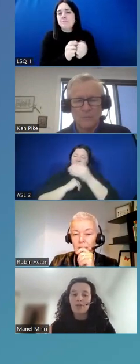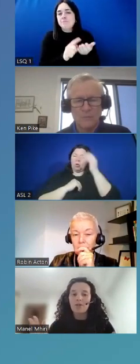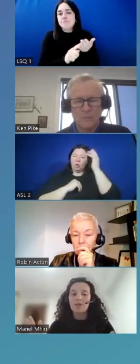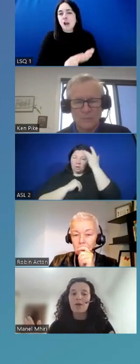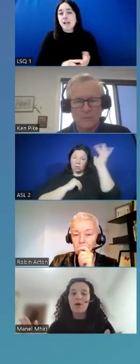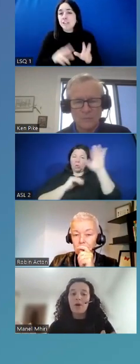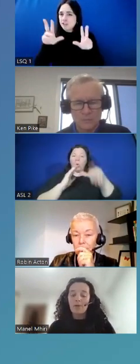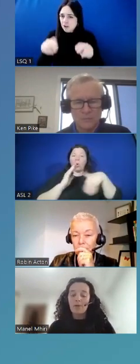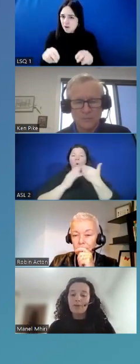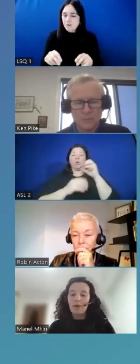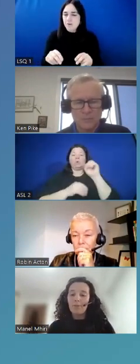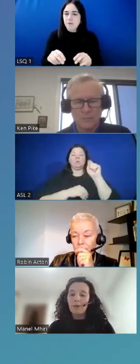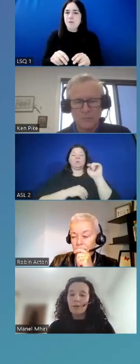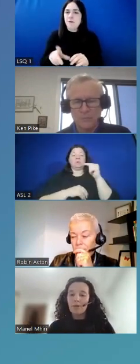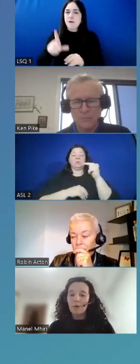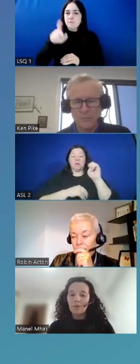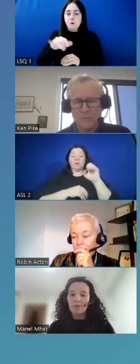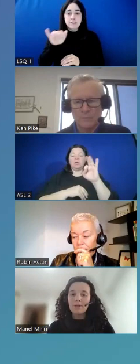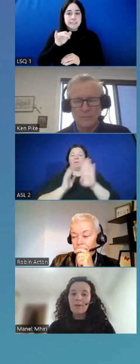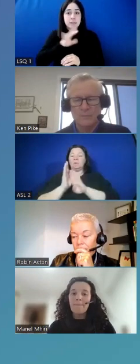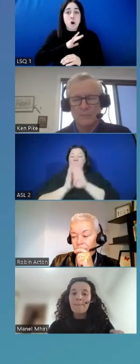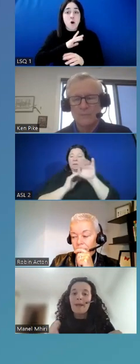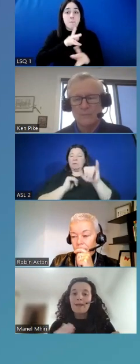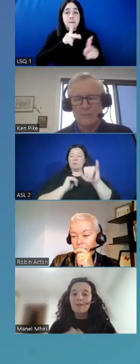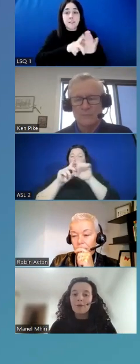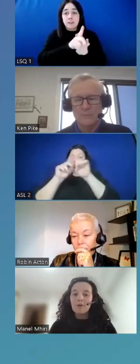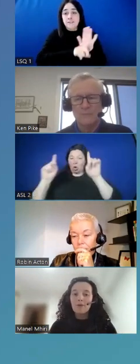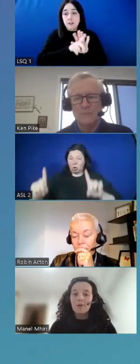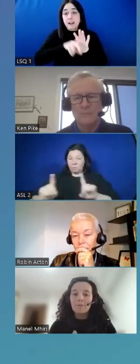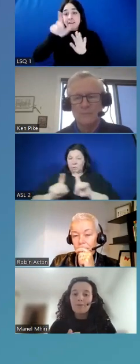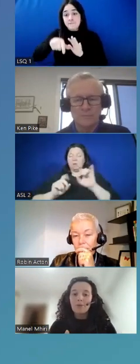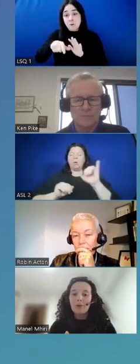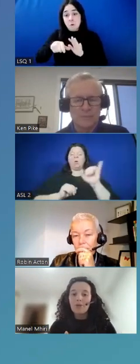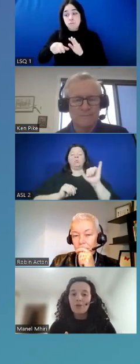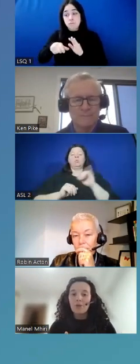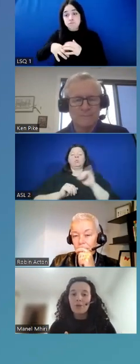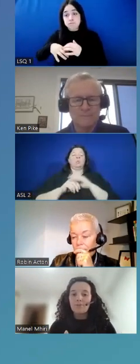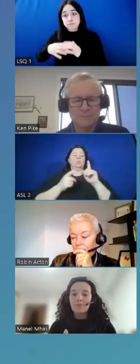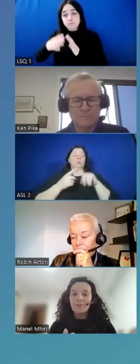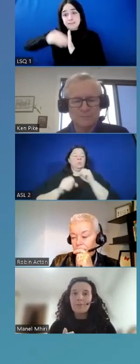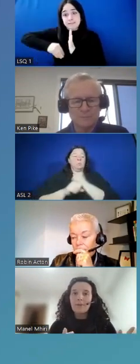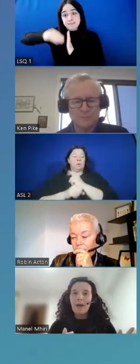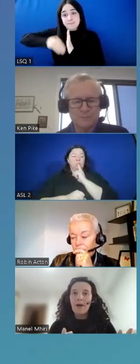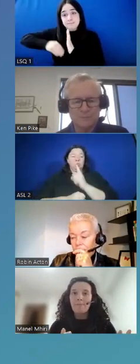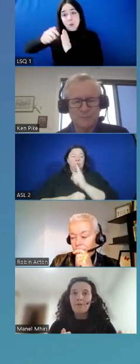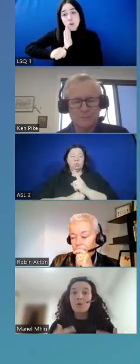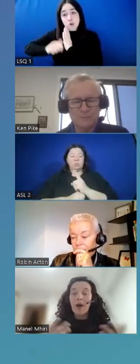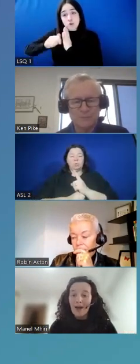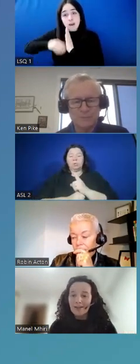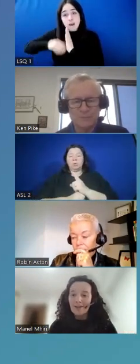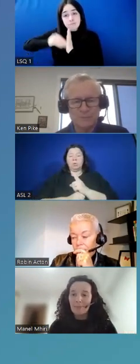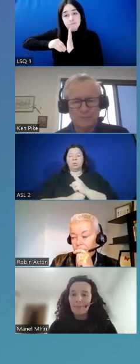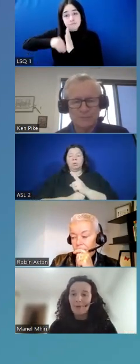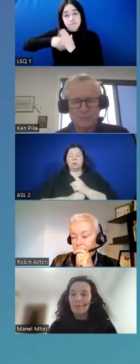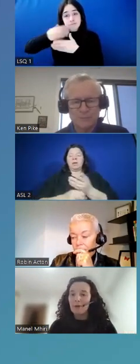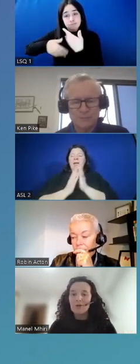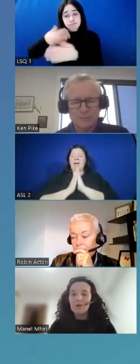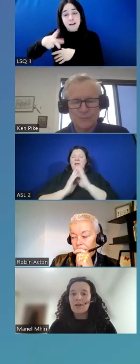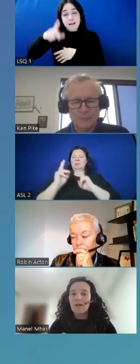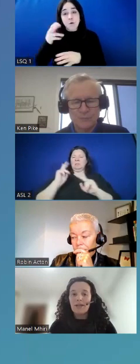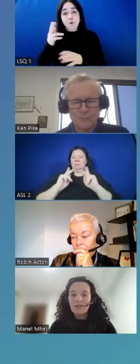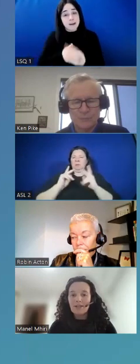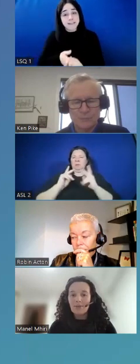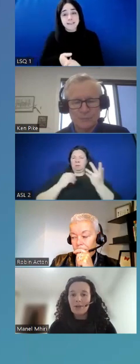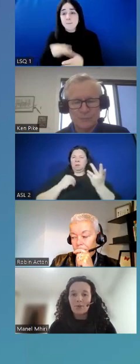all stages of developing the document, and also to ensure to ask people,